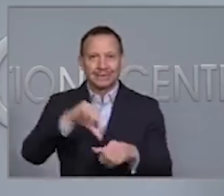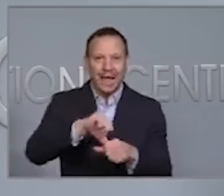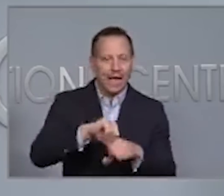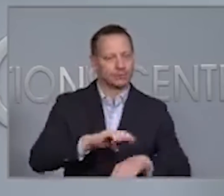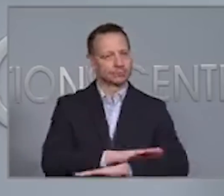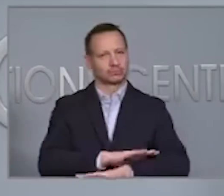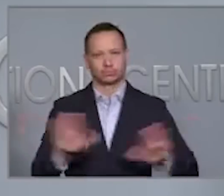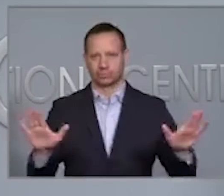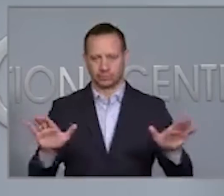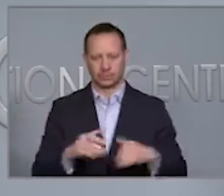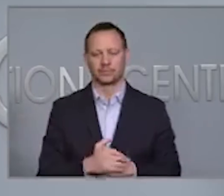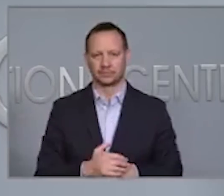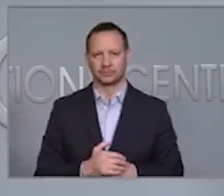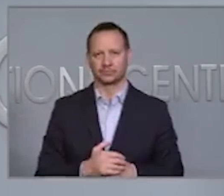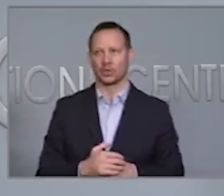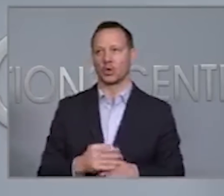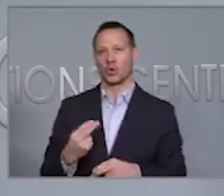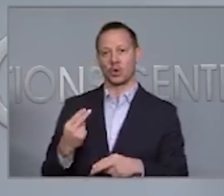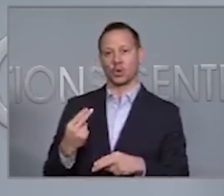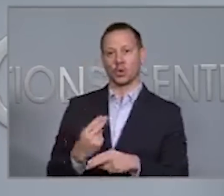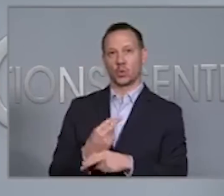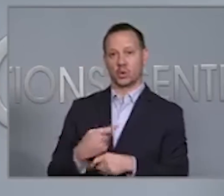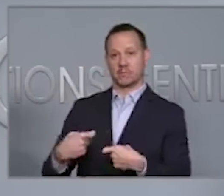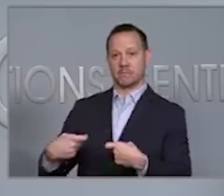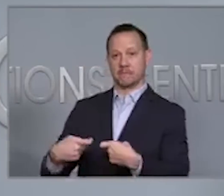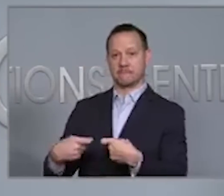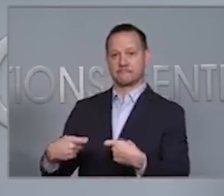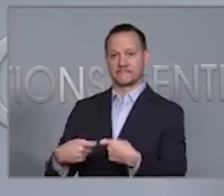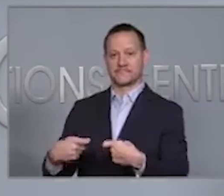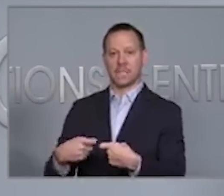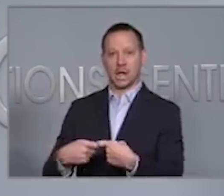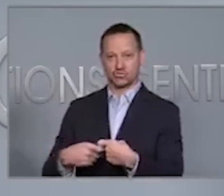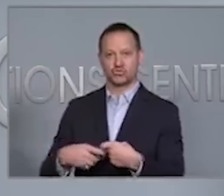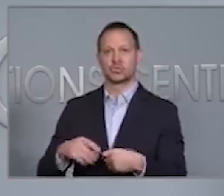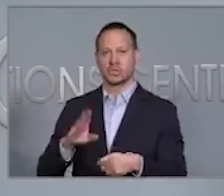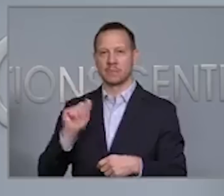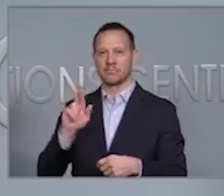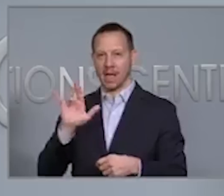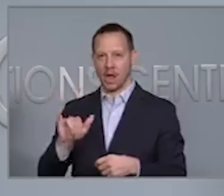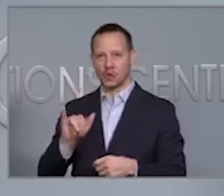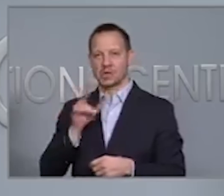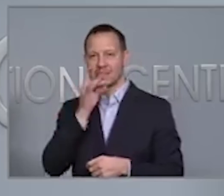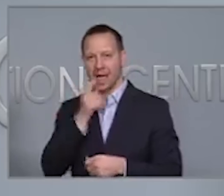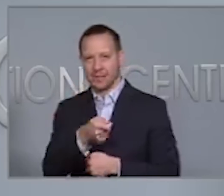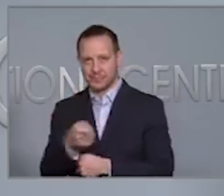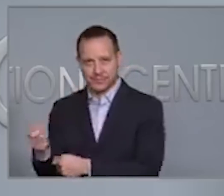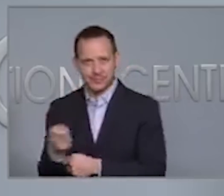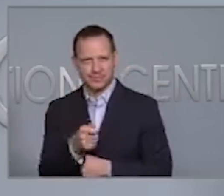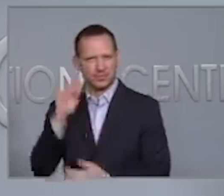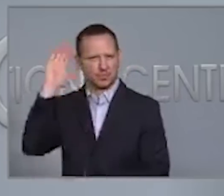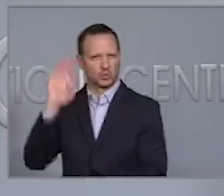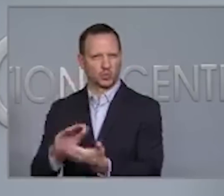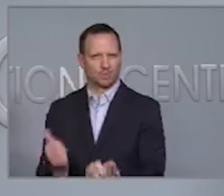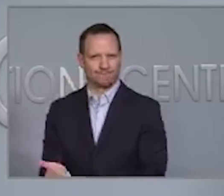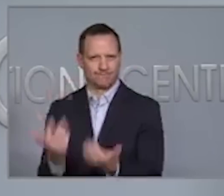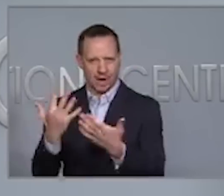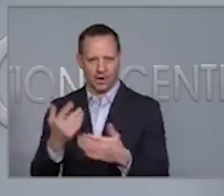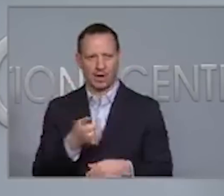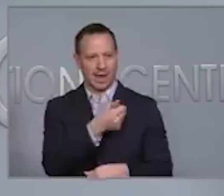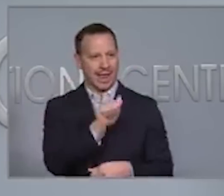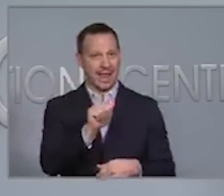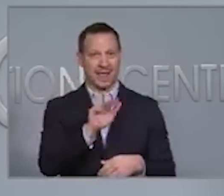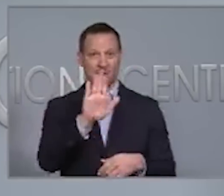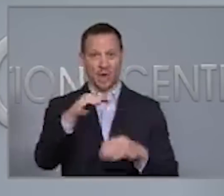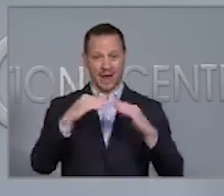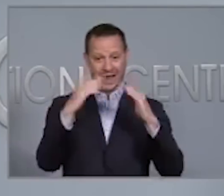Use battery-powered sources of light instead of candles to, again, reduce fire risk. And make sure that you have plenty of warm blankets and